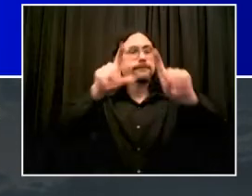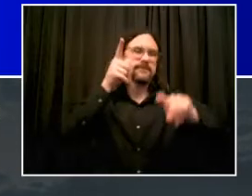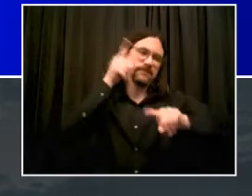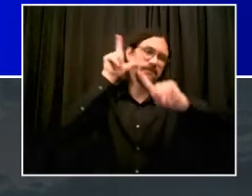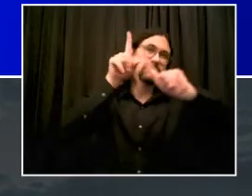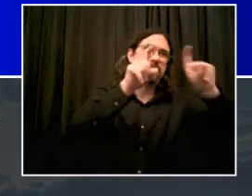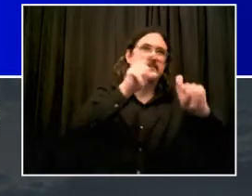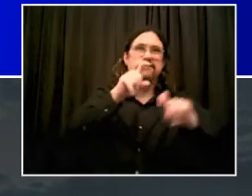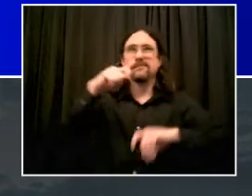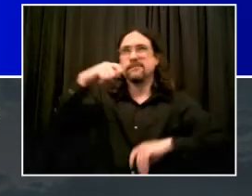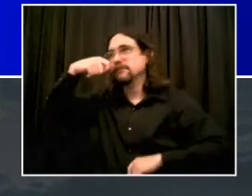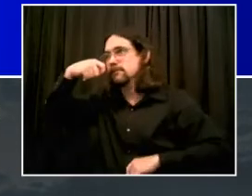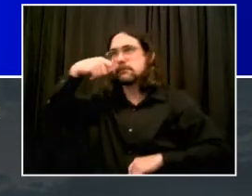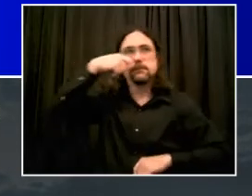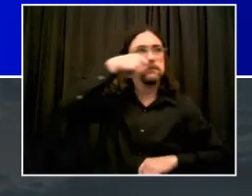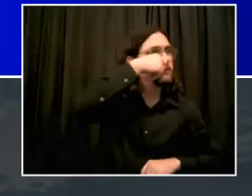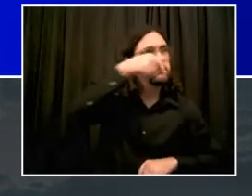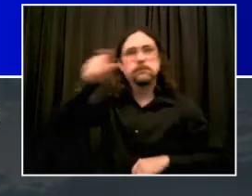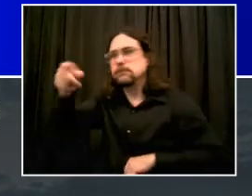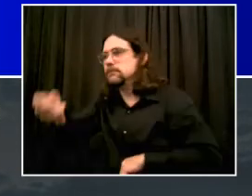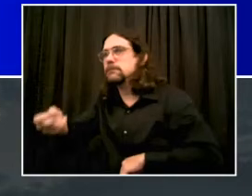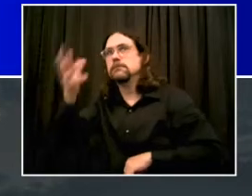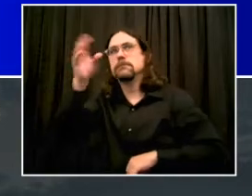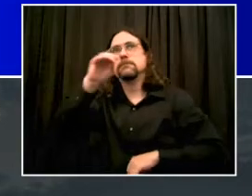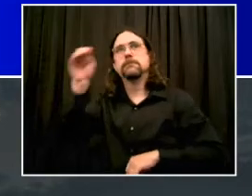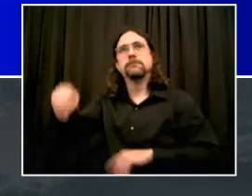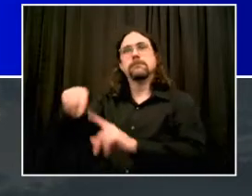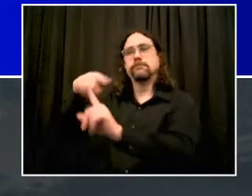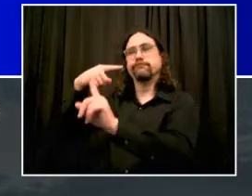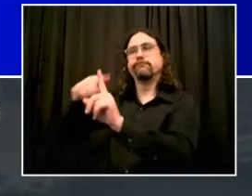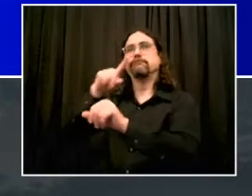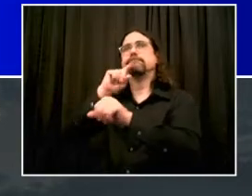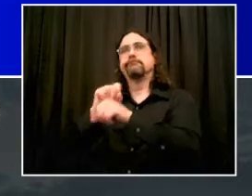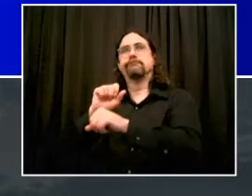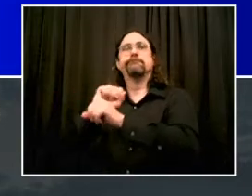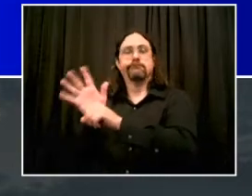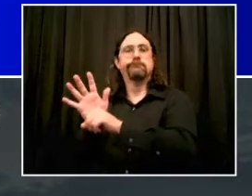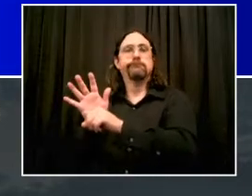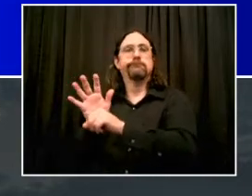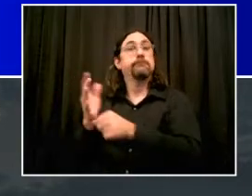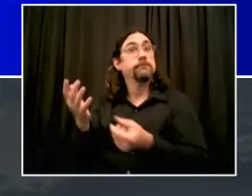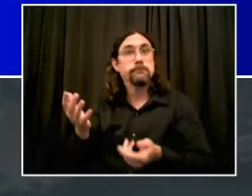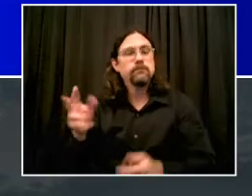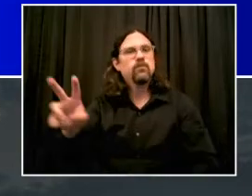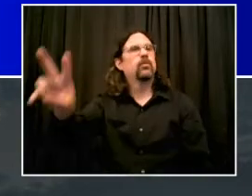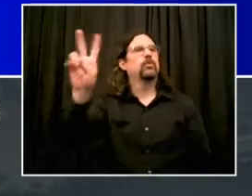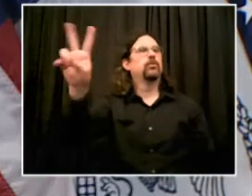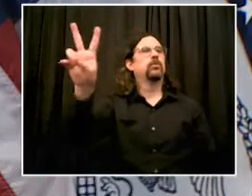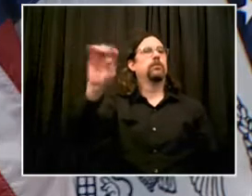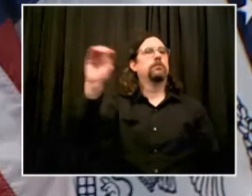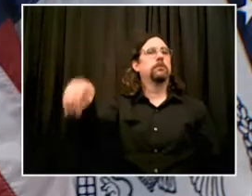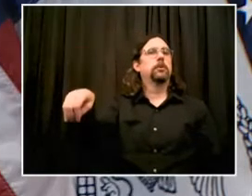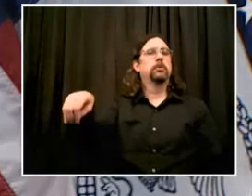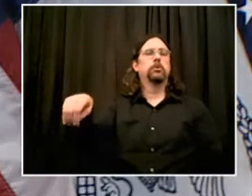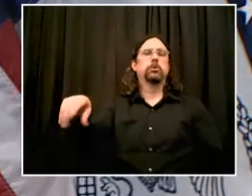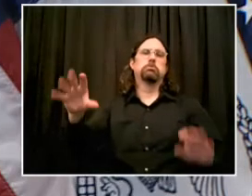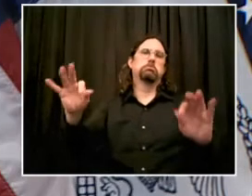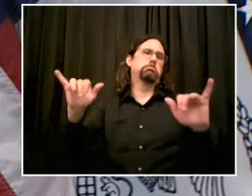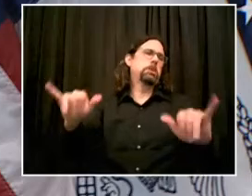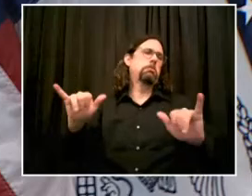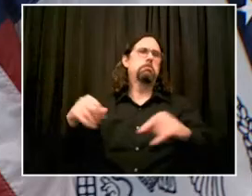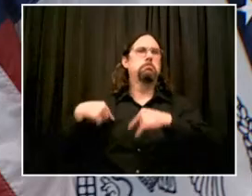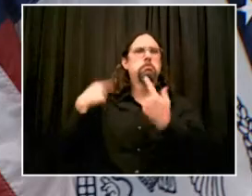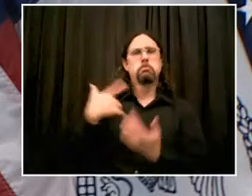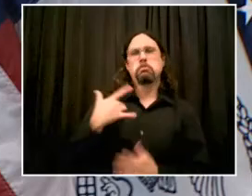we've been at for most of these last 2 months, and it's a very good number. A few words in Spanish. Todas